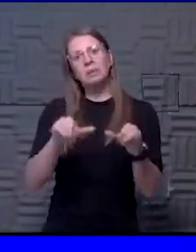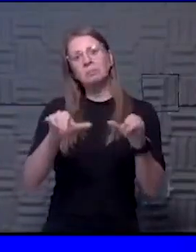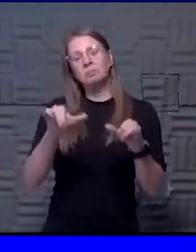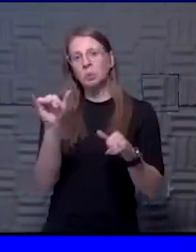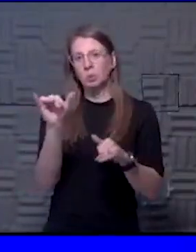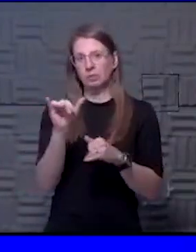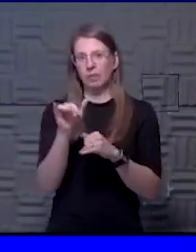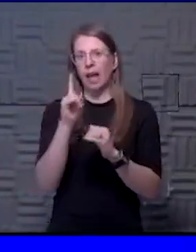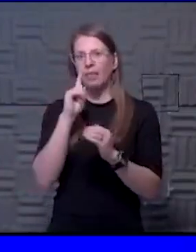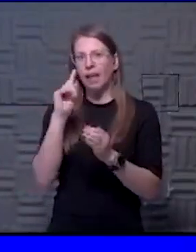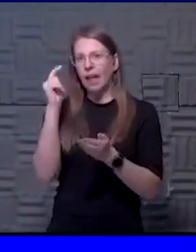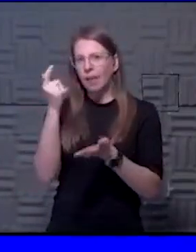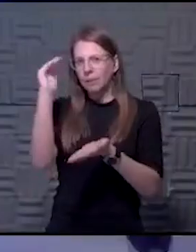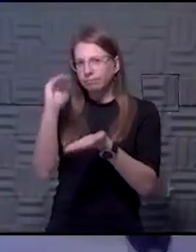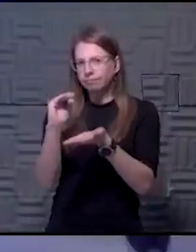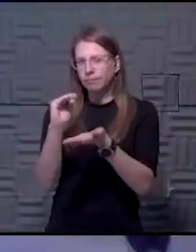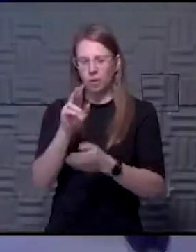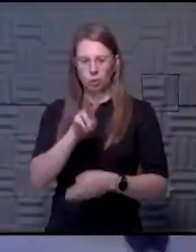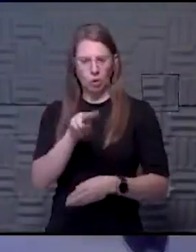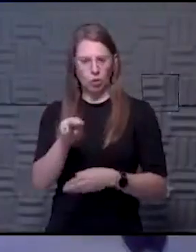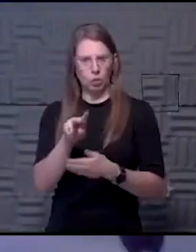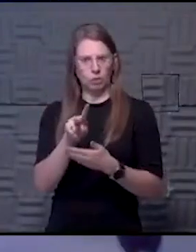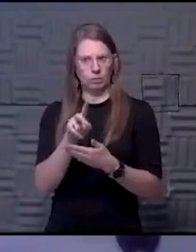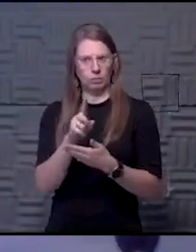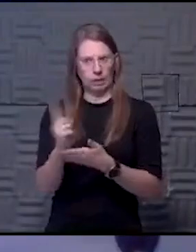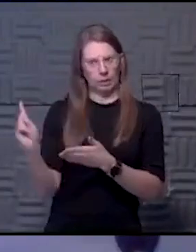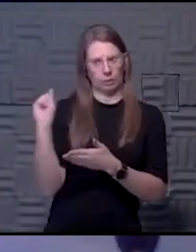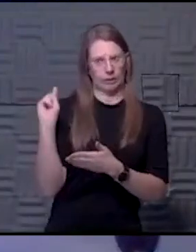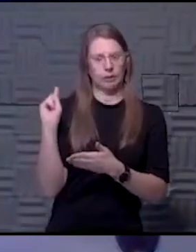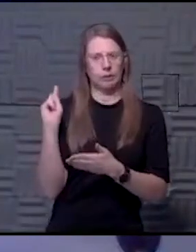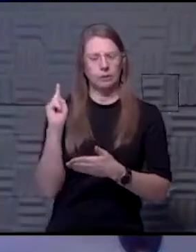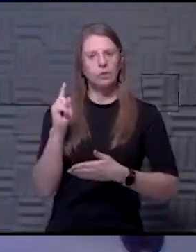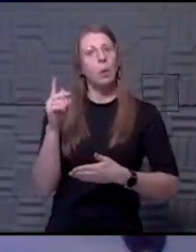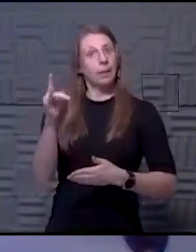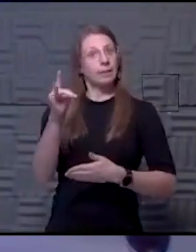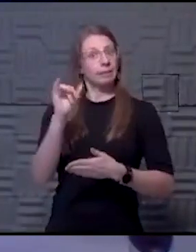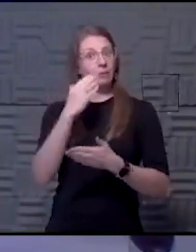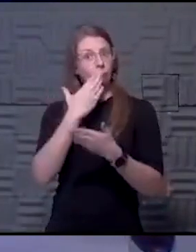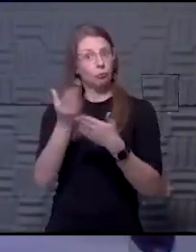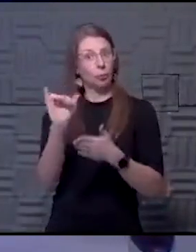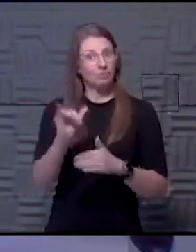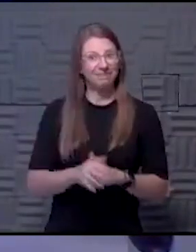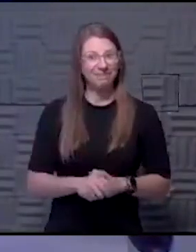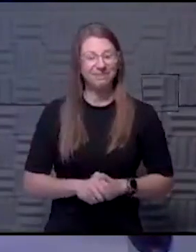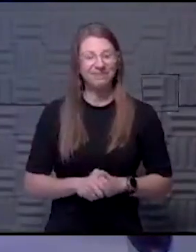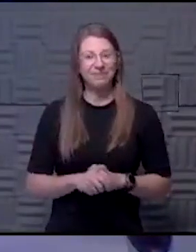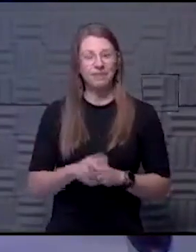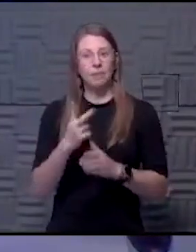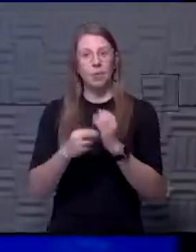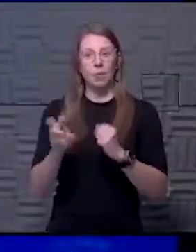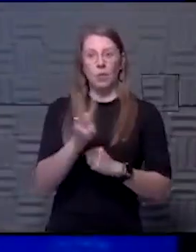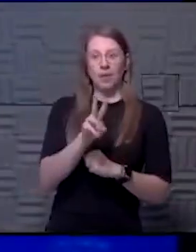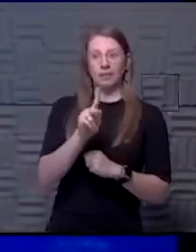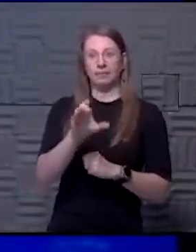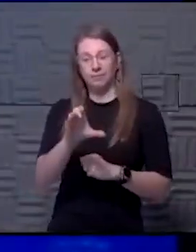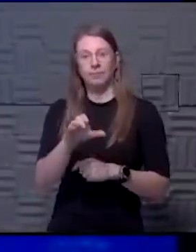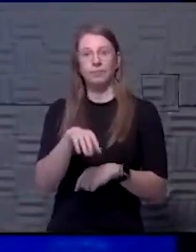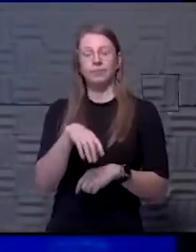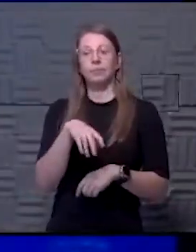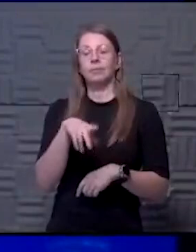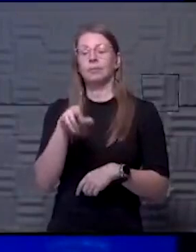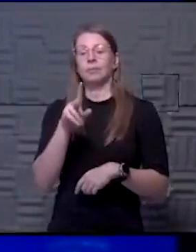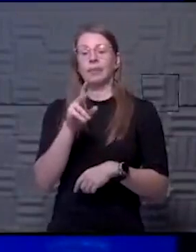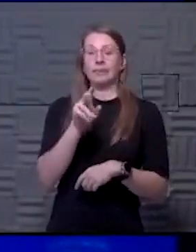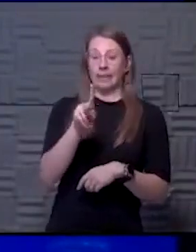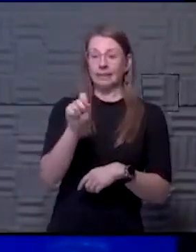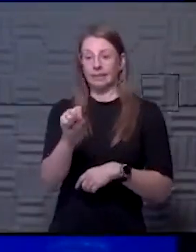well. I think slightly down. They were 22, I think, at the end of last week, so down to 18, so that's good as well. So both Western Kansas, Kansas City, at least from those